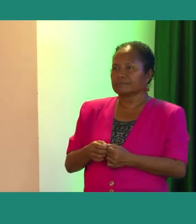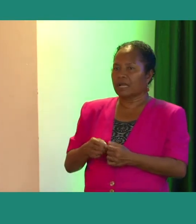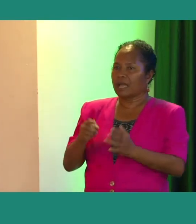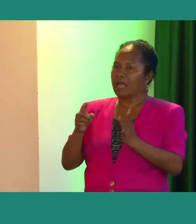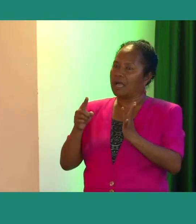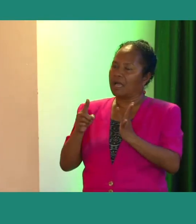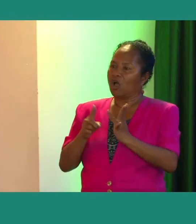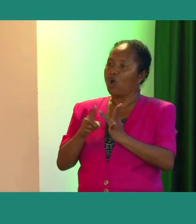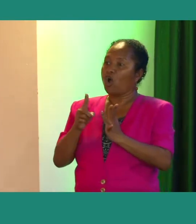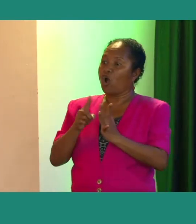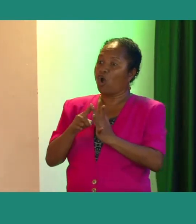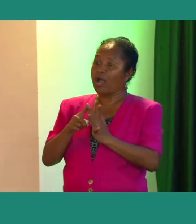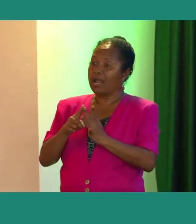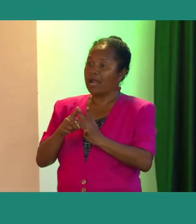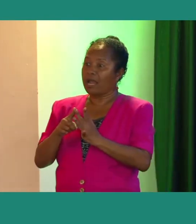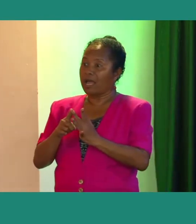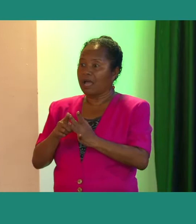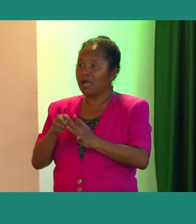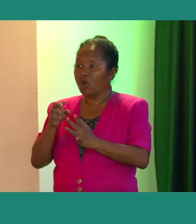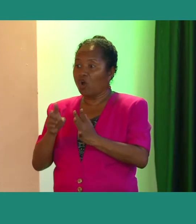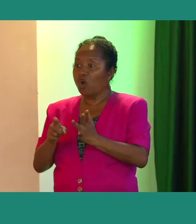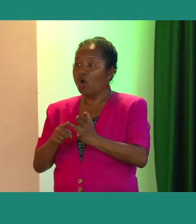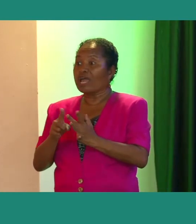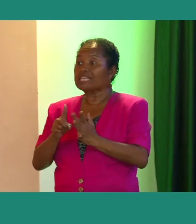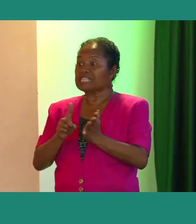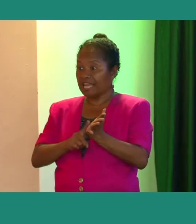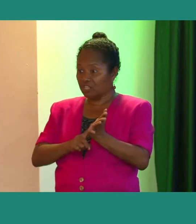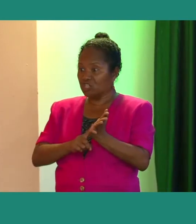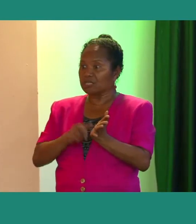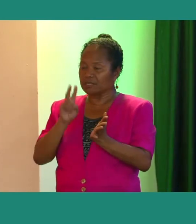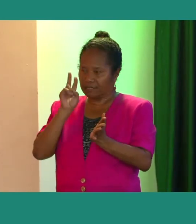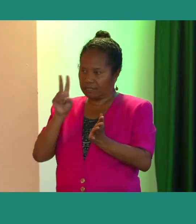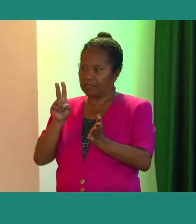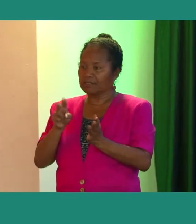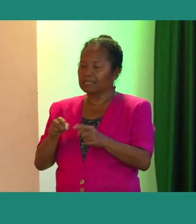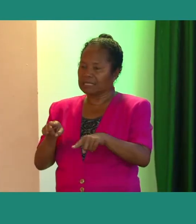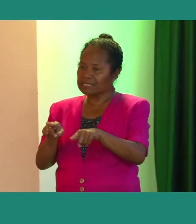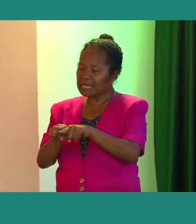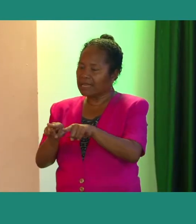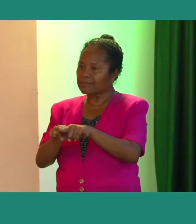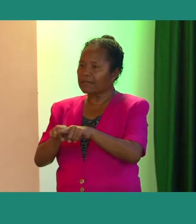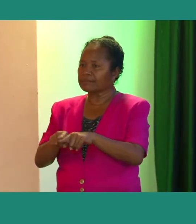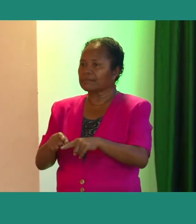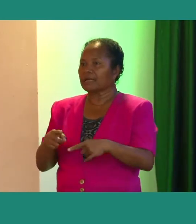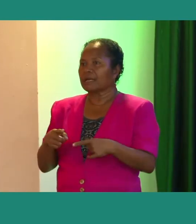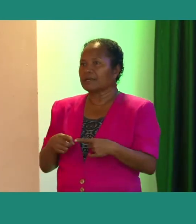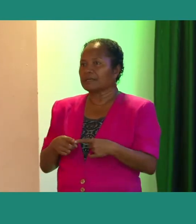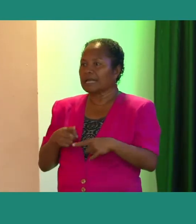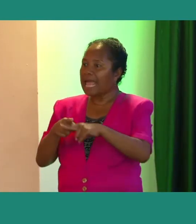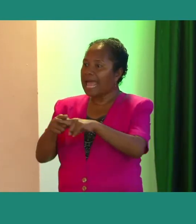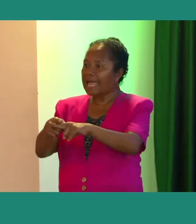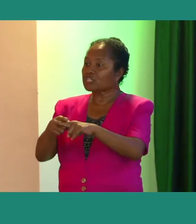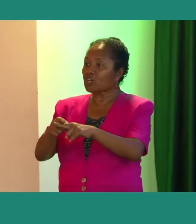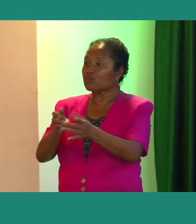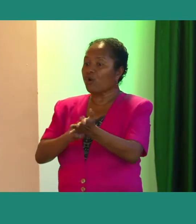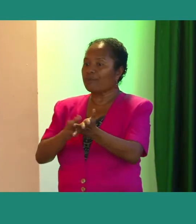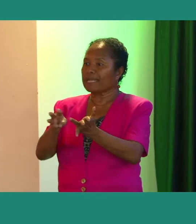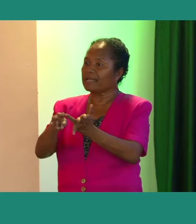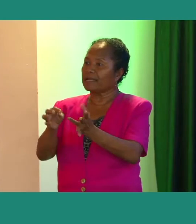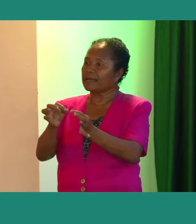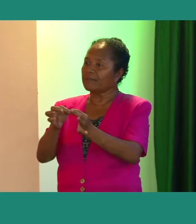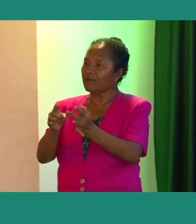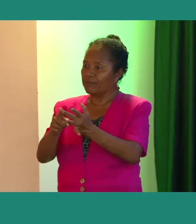another, ExxonMobil also. So a lot of these companies, you know, are linked to